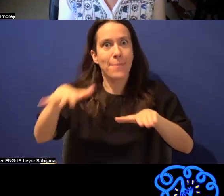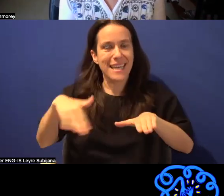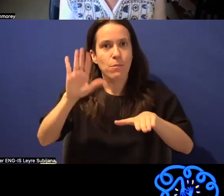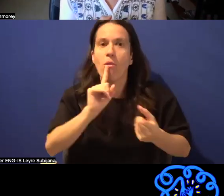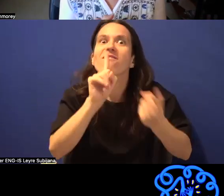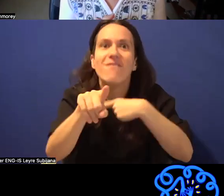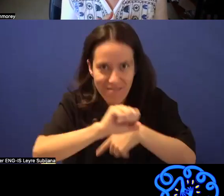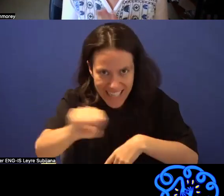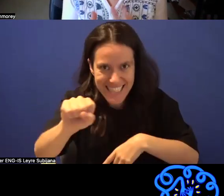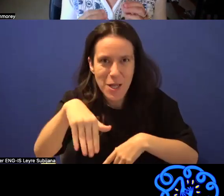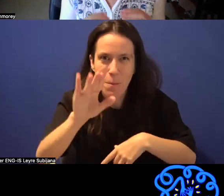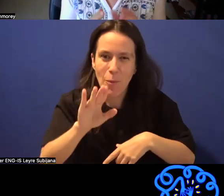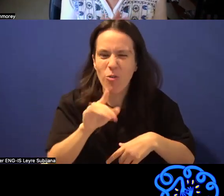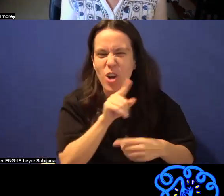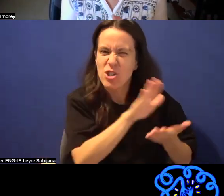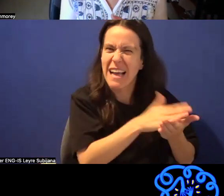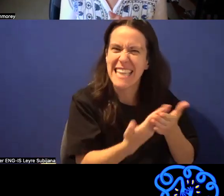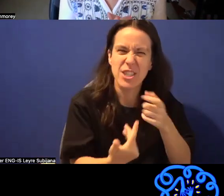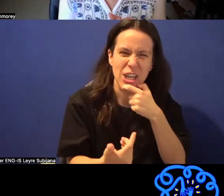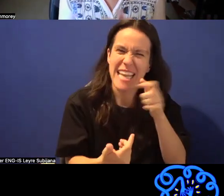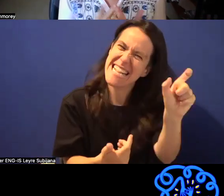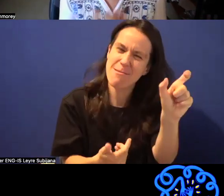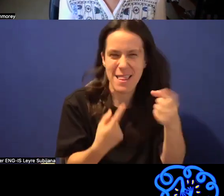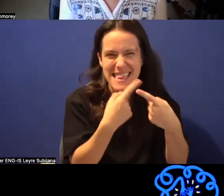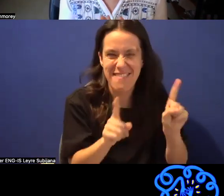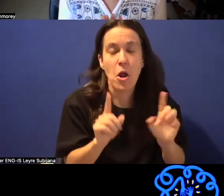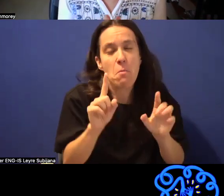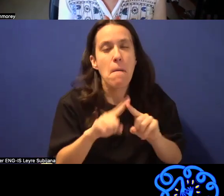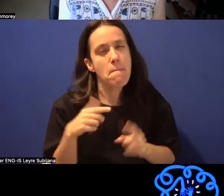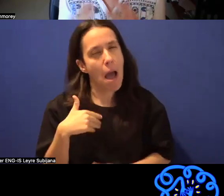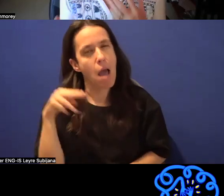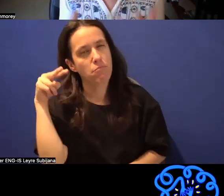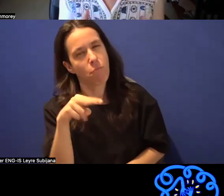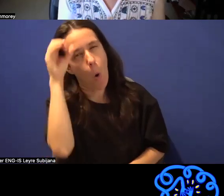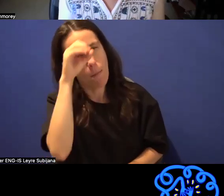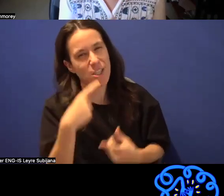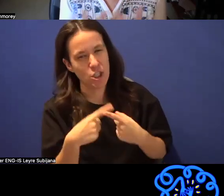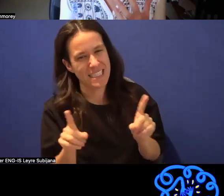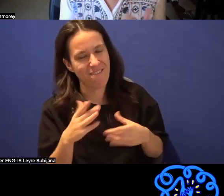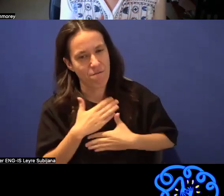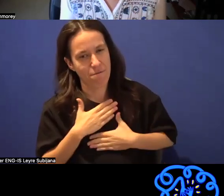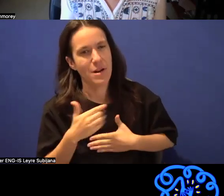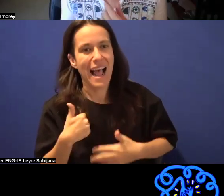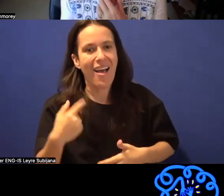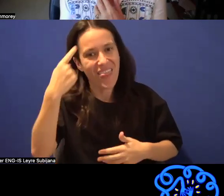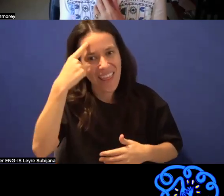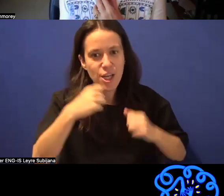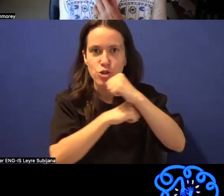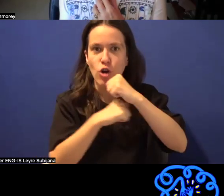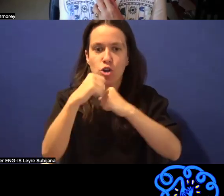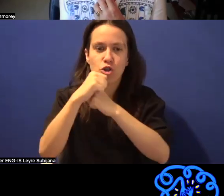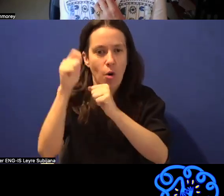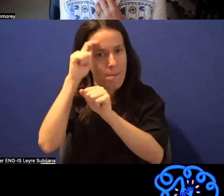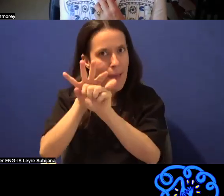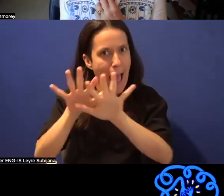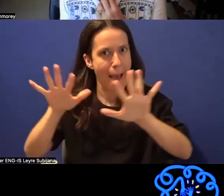in translation. But I have a different take on this, a different explanation that draws on this idea of structure mapping.